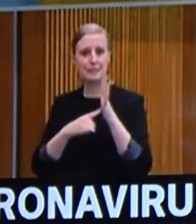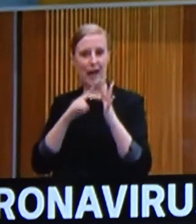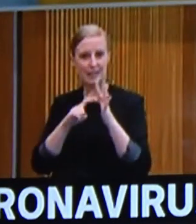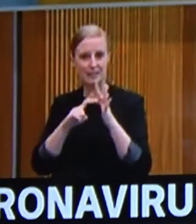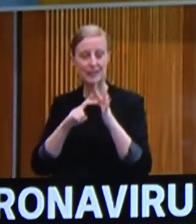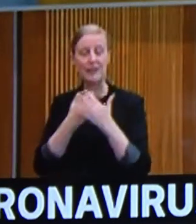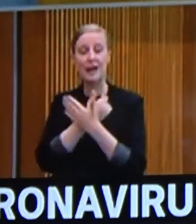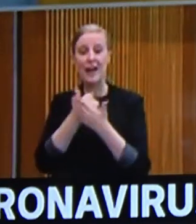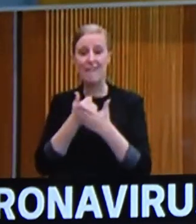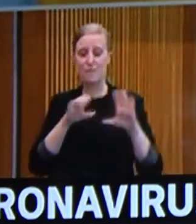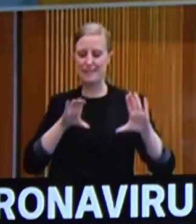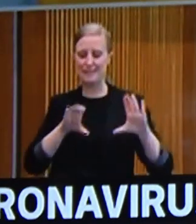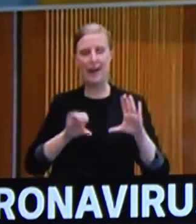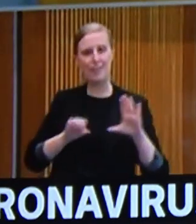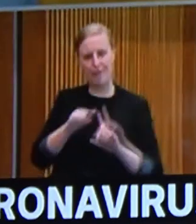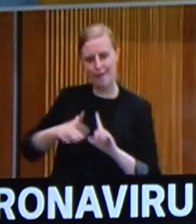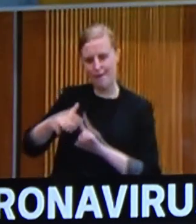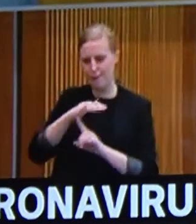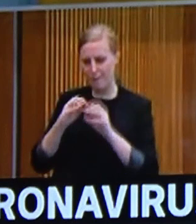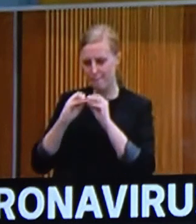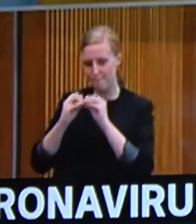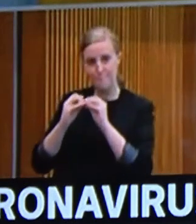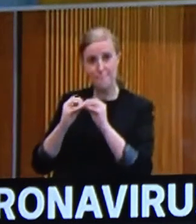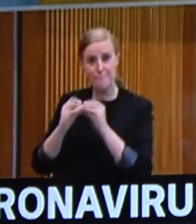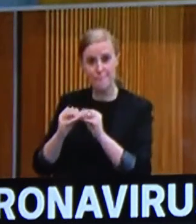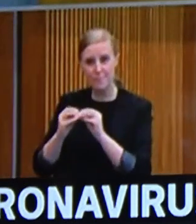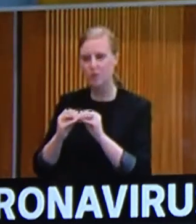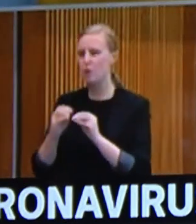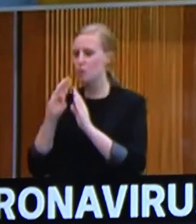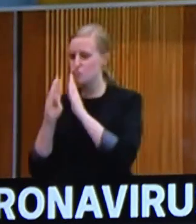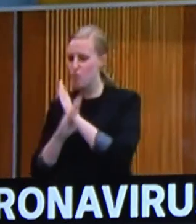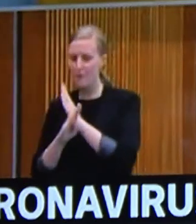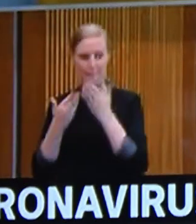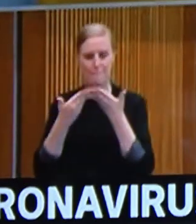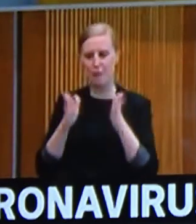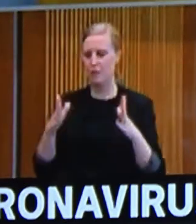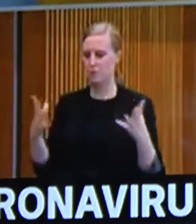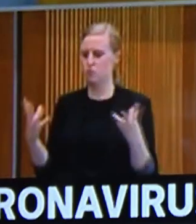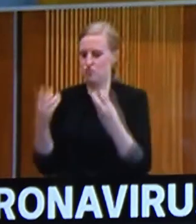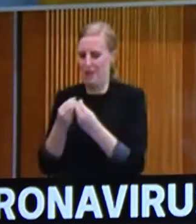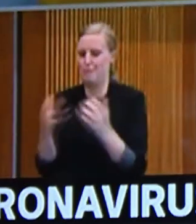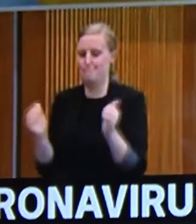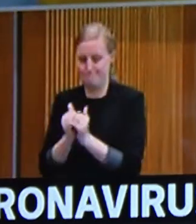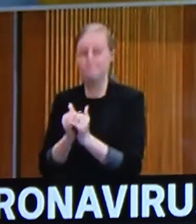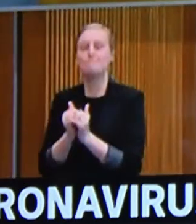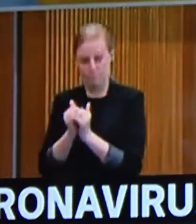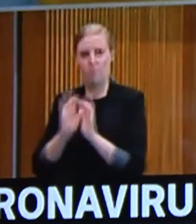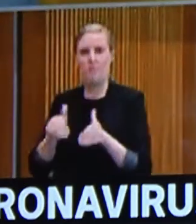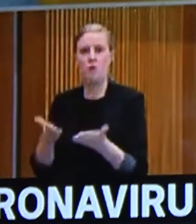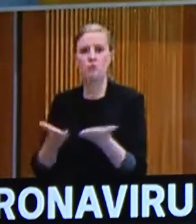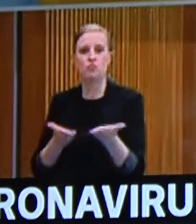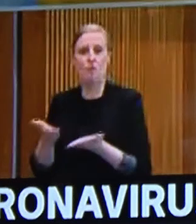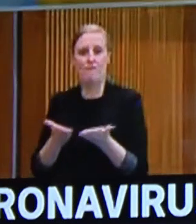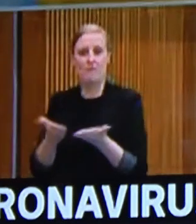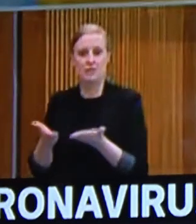within Victoria and Western Australia that have made the most progress. And in my discussions with state health ministers last